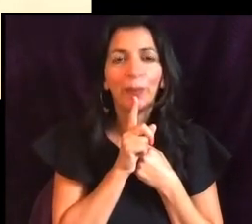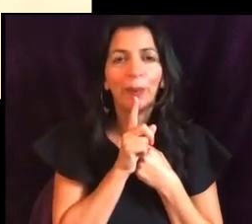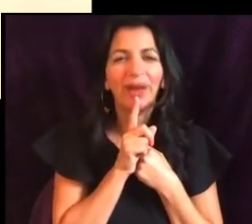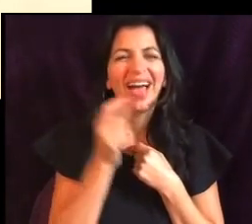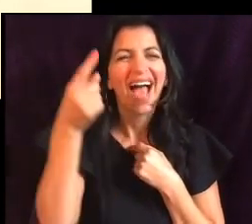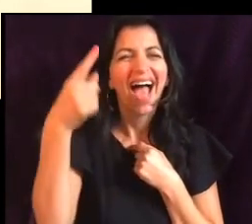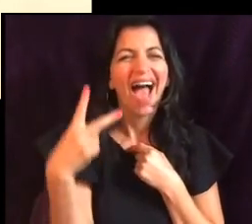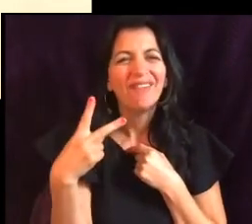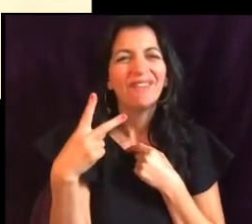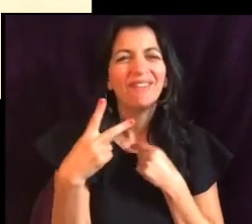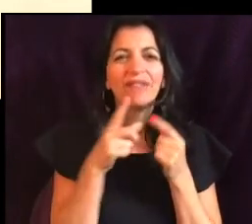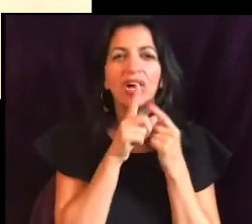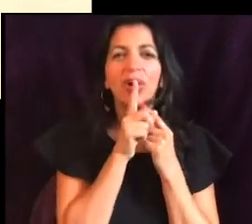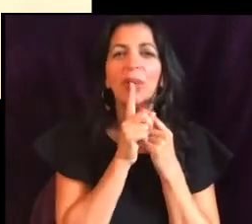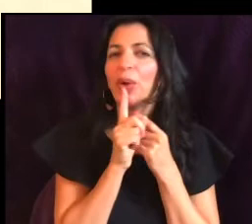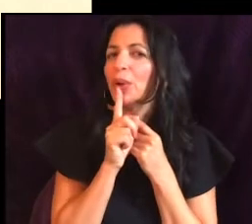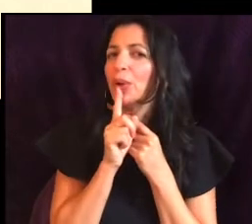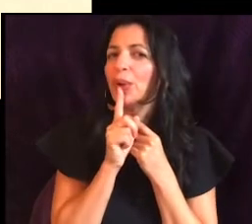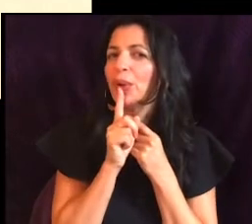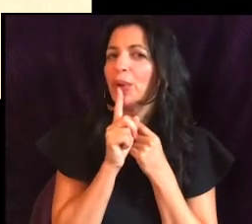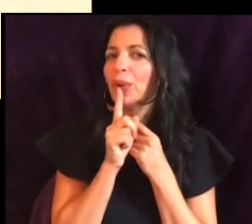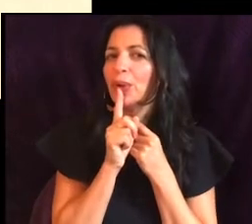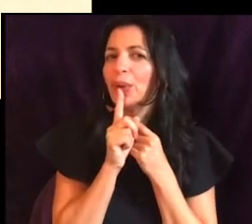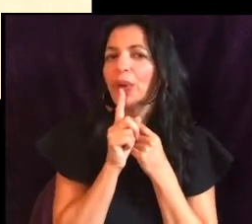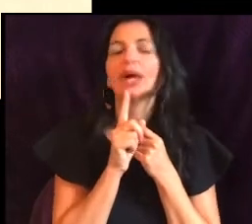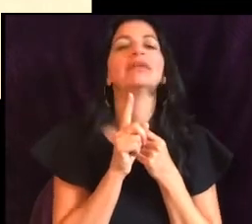it halfway to the bottom of the lip,